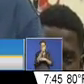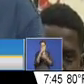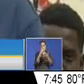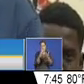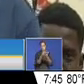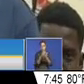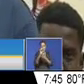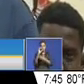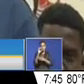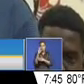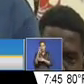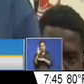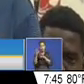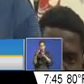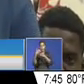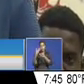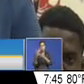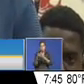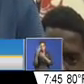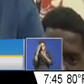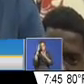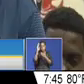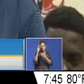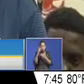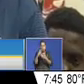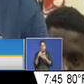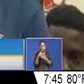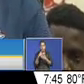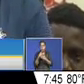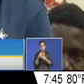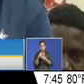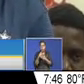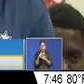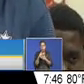We know that C.I. Walker is good. And I don't know who actually in fourth. It's either